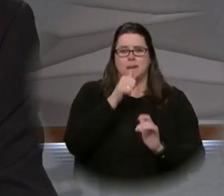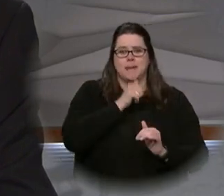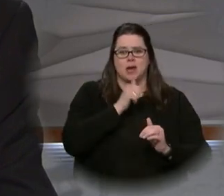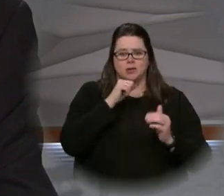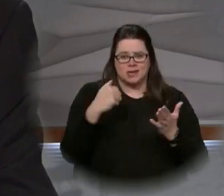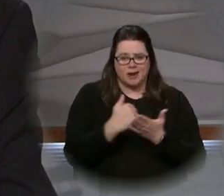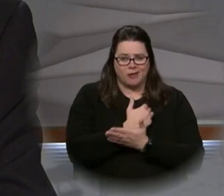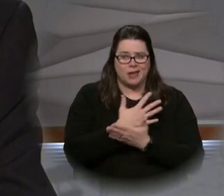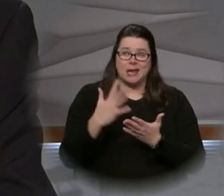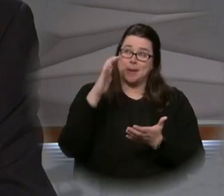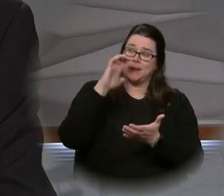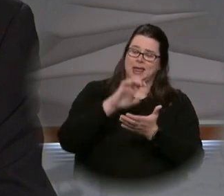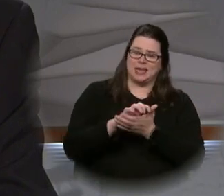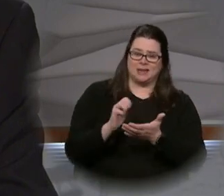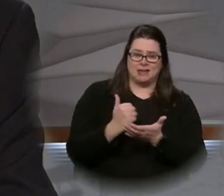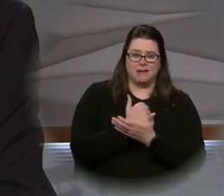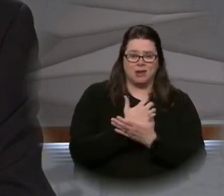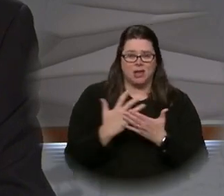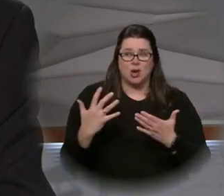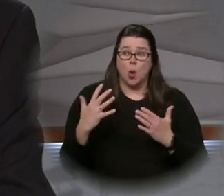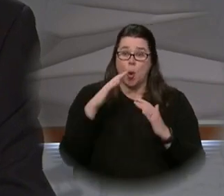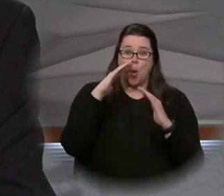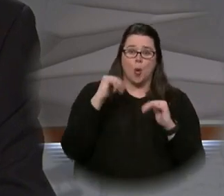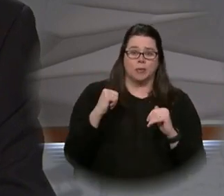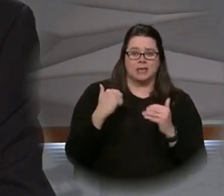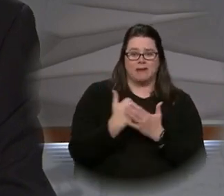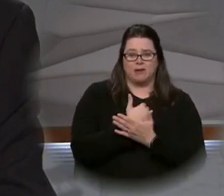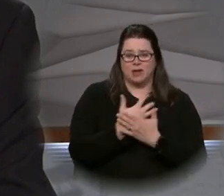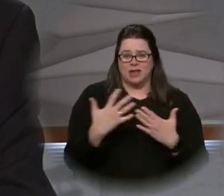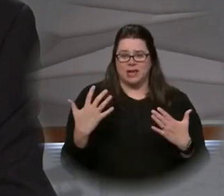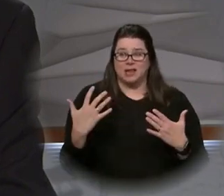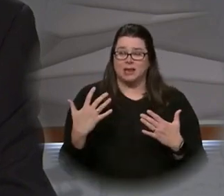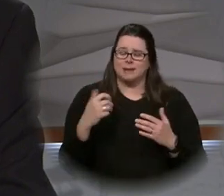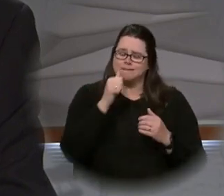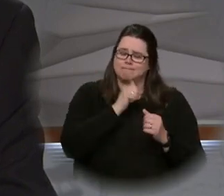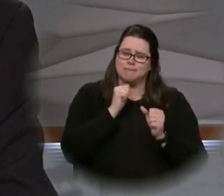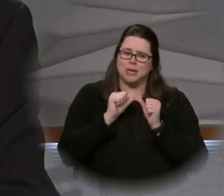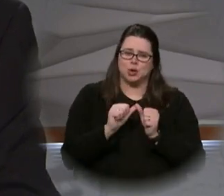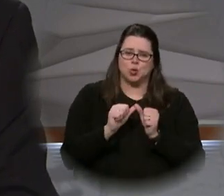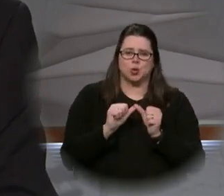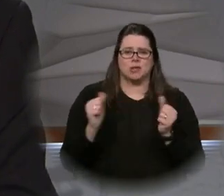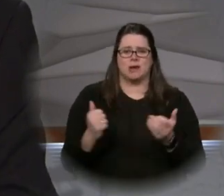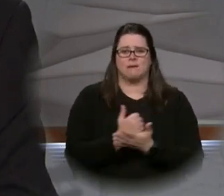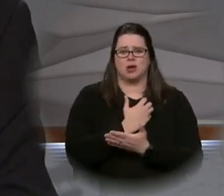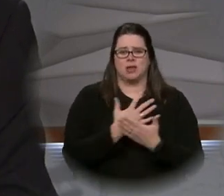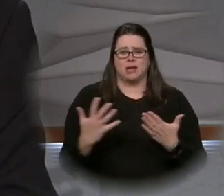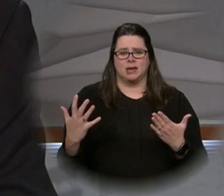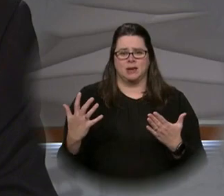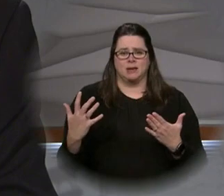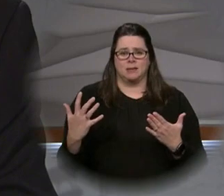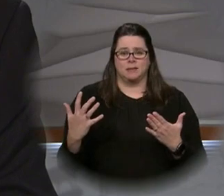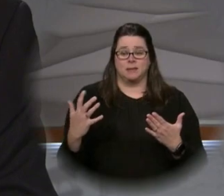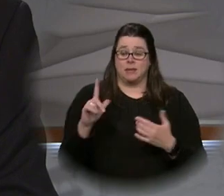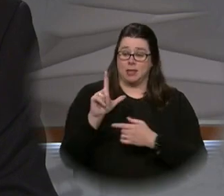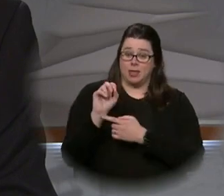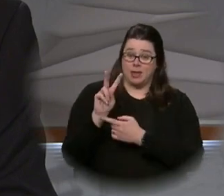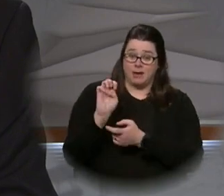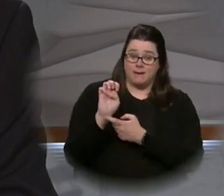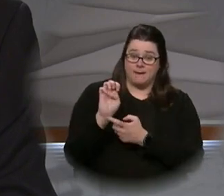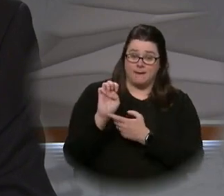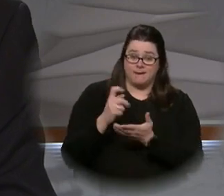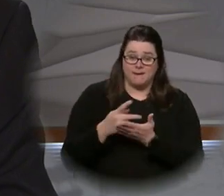things, believes all things, hopes all things, endures all things. Love